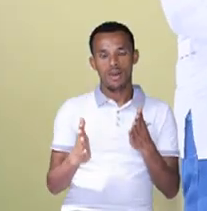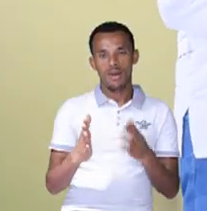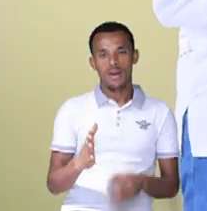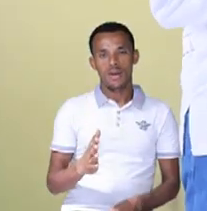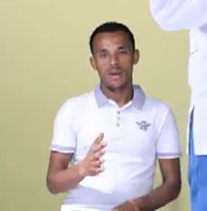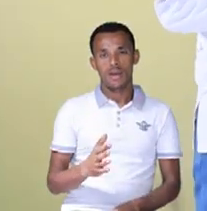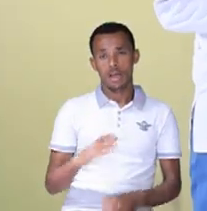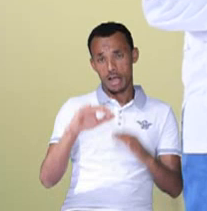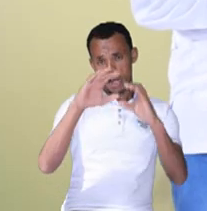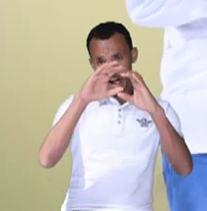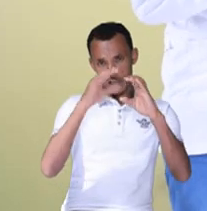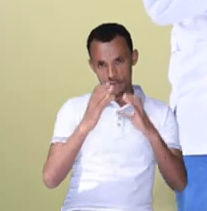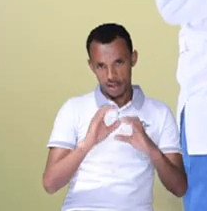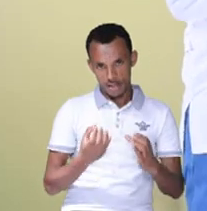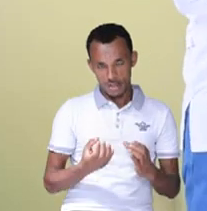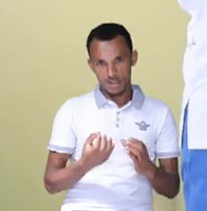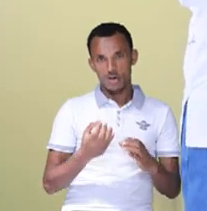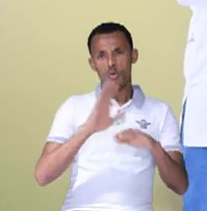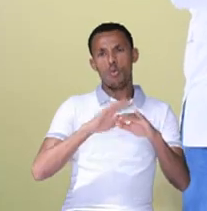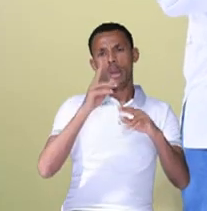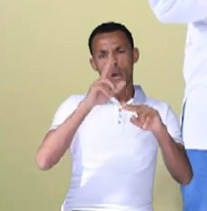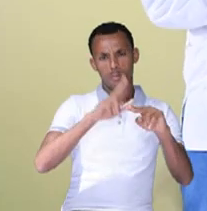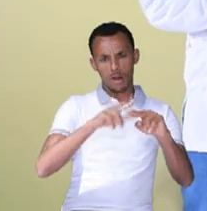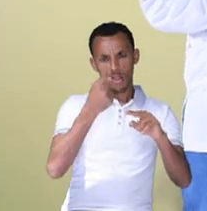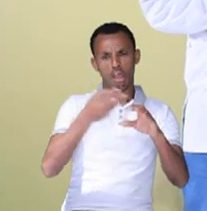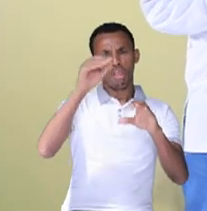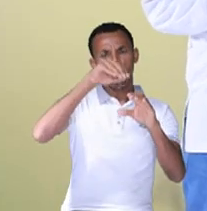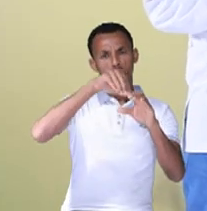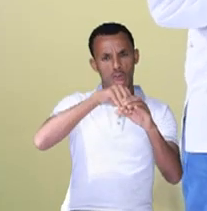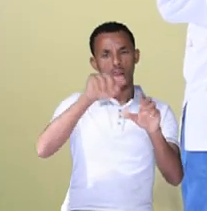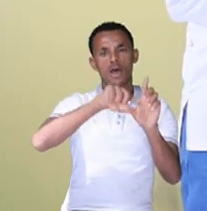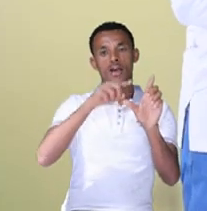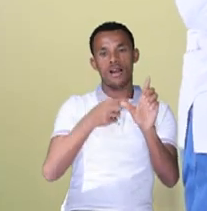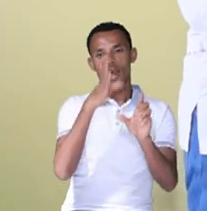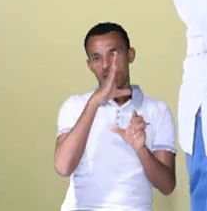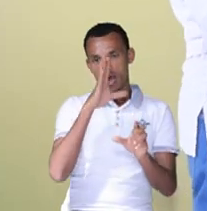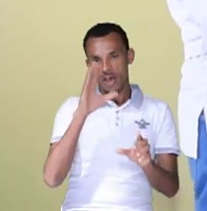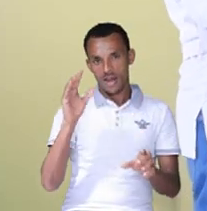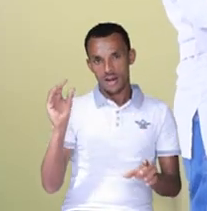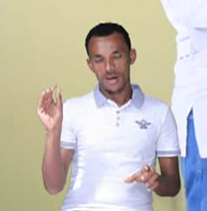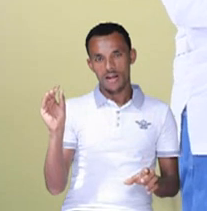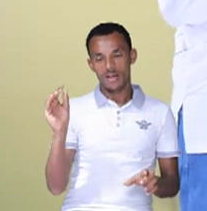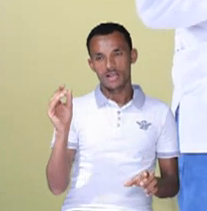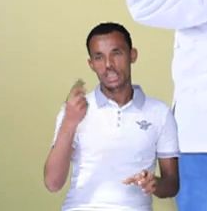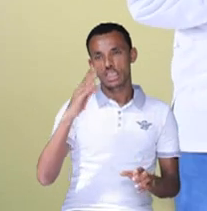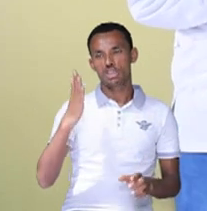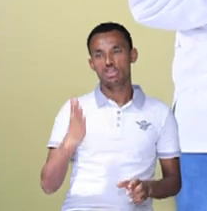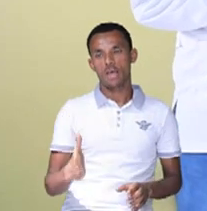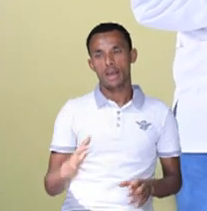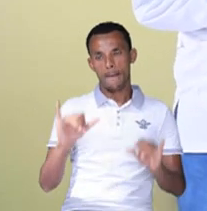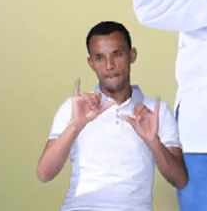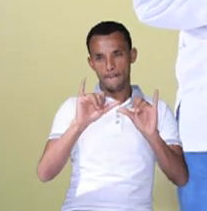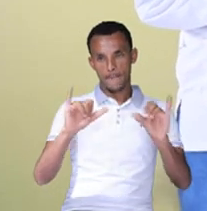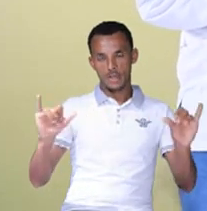polygon classification on depending the interior angles and the sides